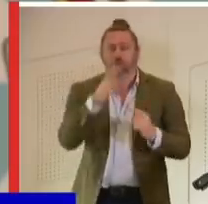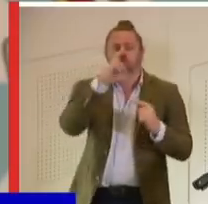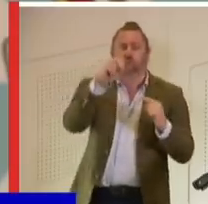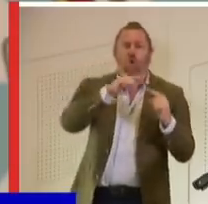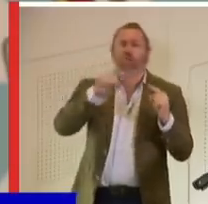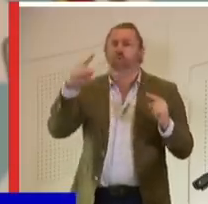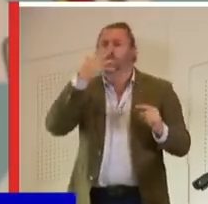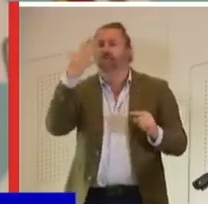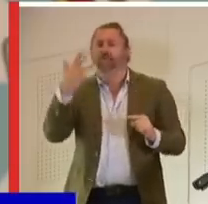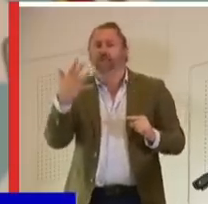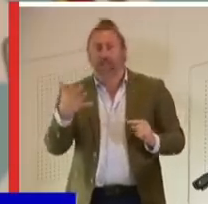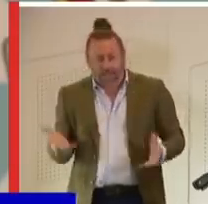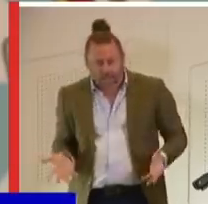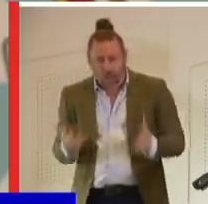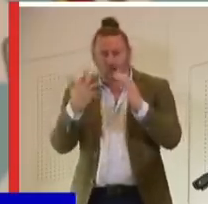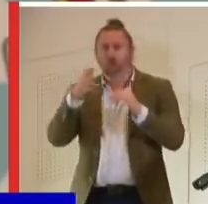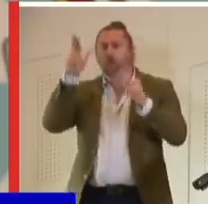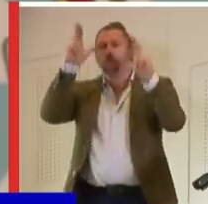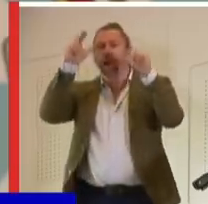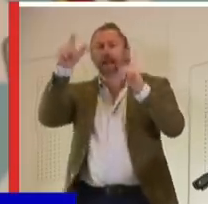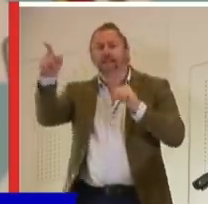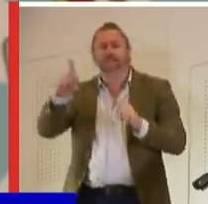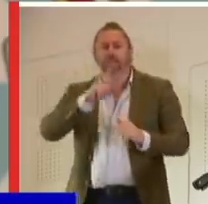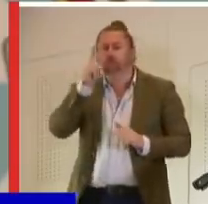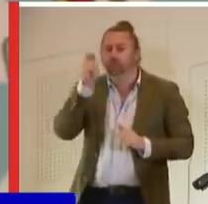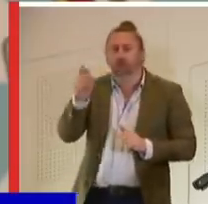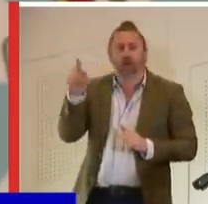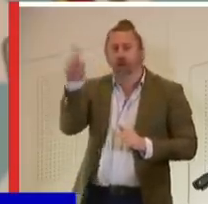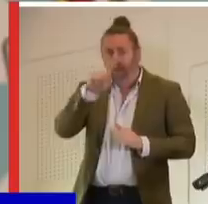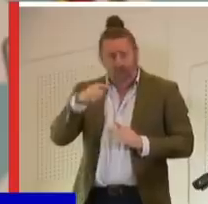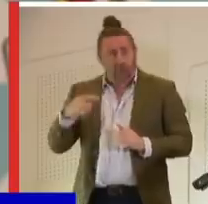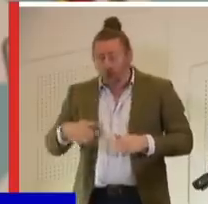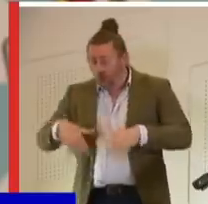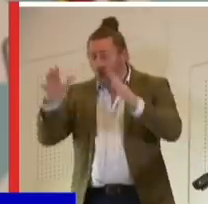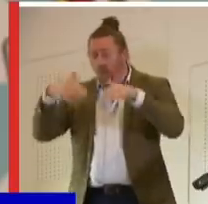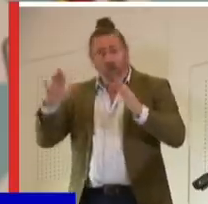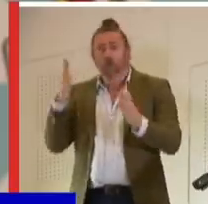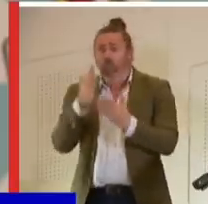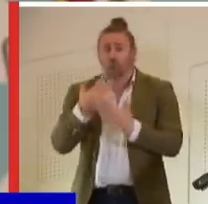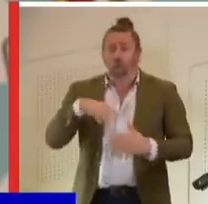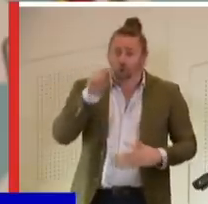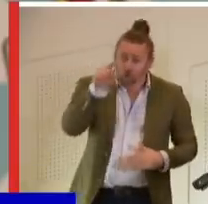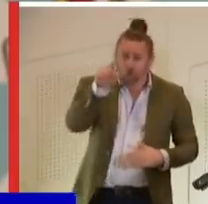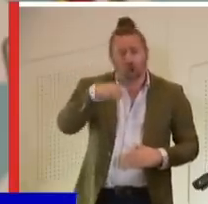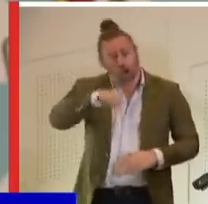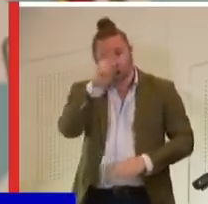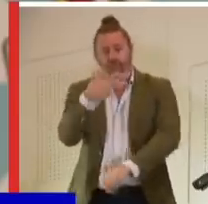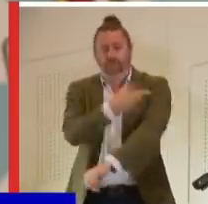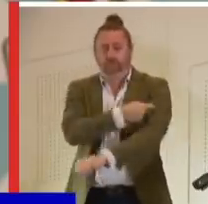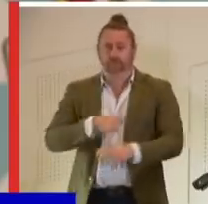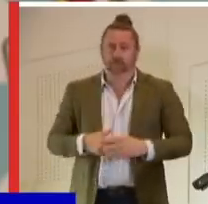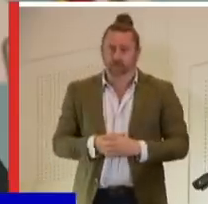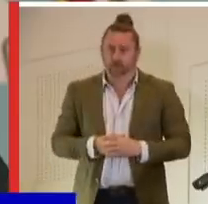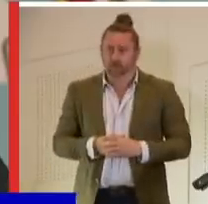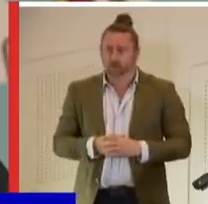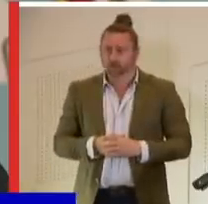to 15-year-old age group. We're looking at Bunnings, but it is absolutely imperative that people get vaccinated. We have